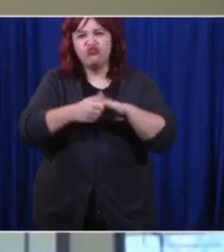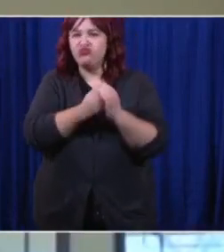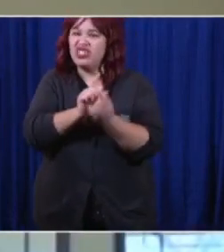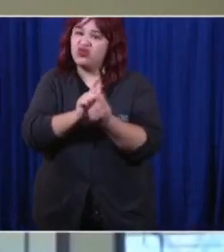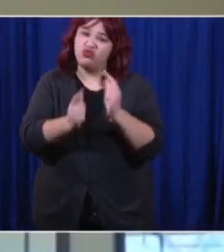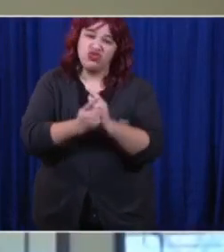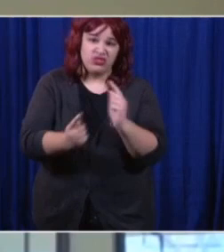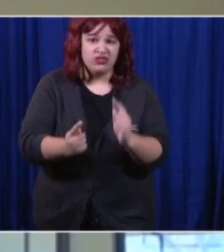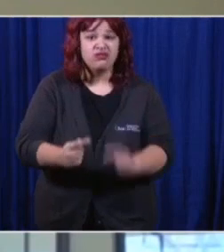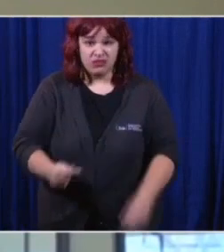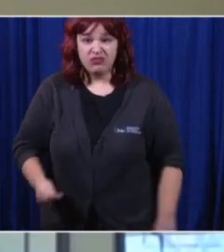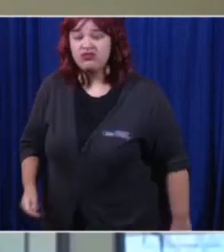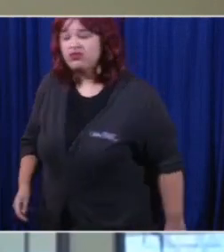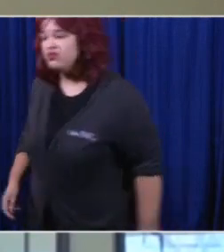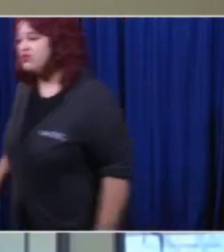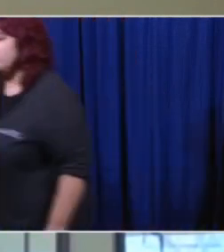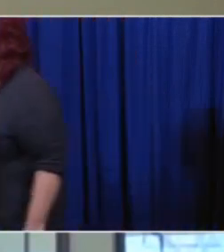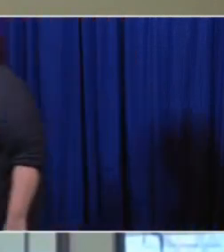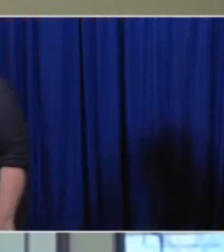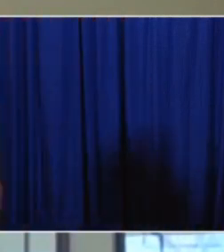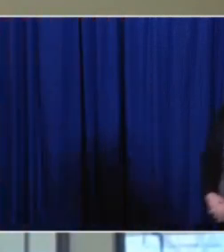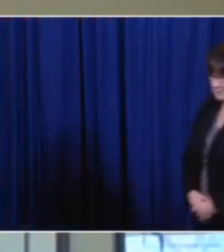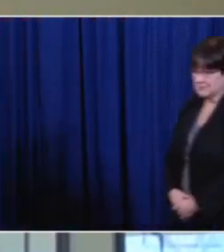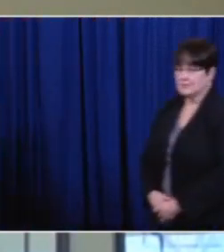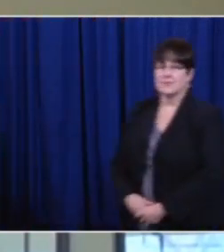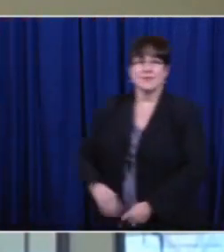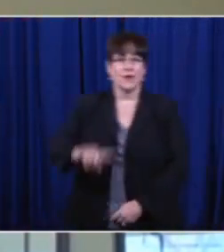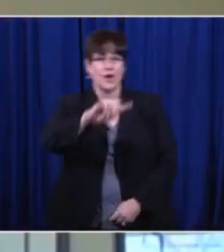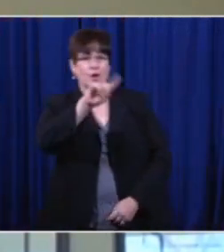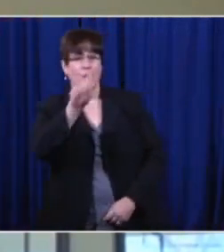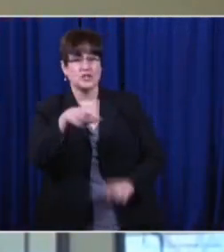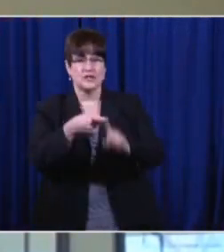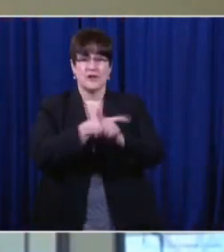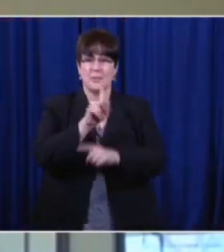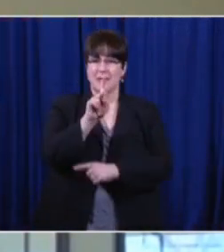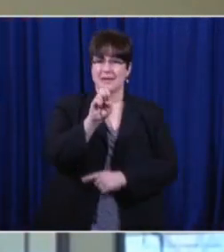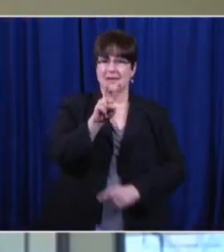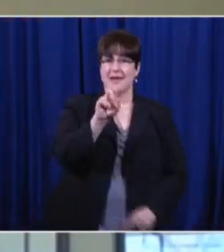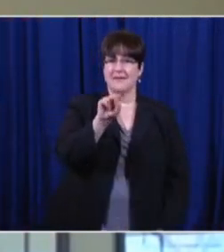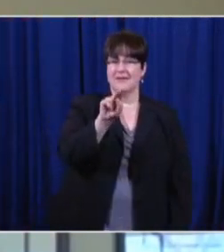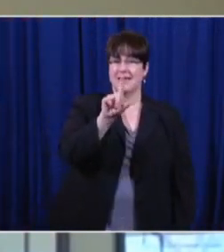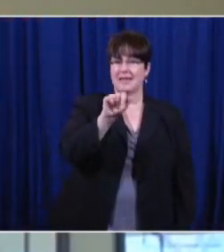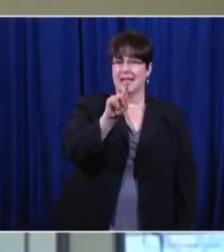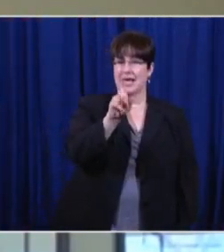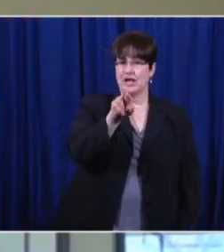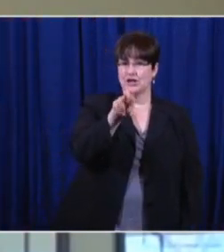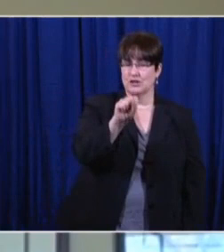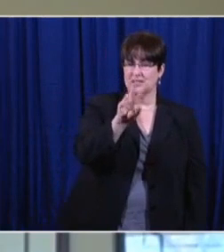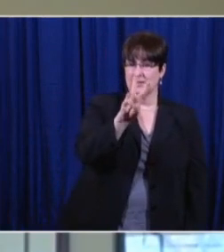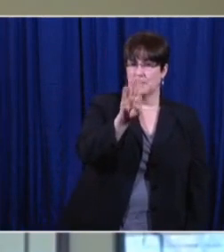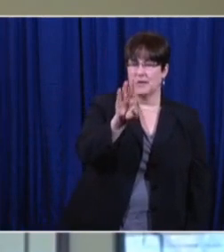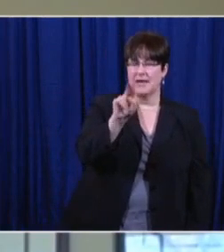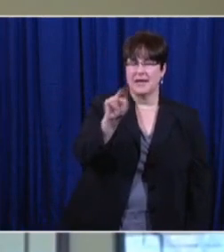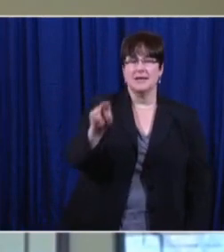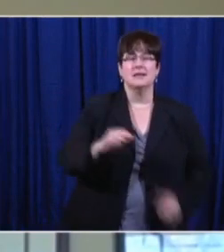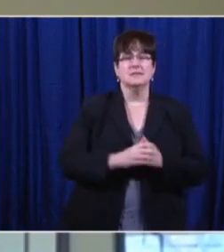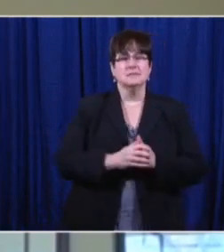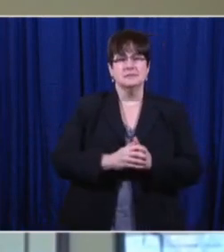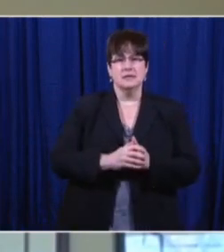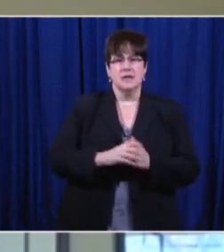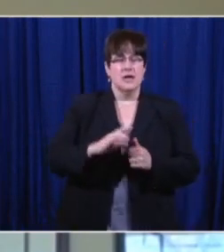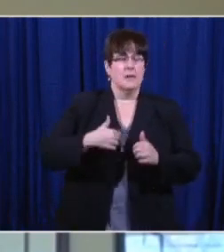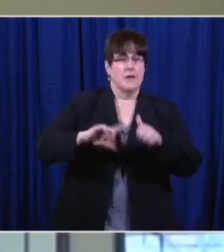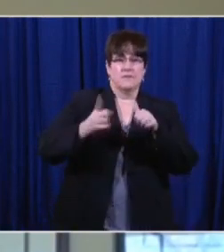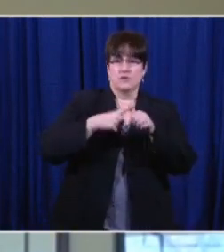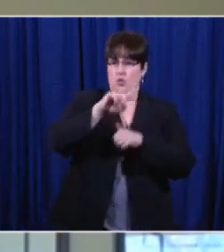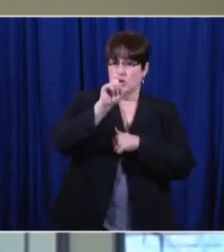at WBNS in Columbus. Hello, my question is for all of the doctors. Early on, when we had far